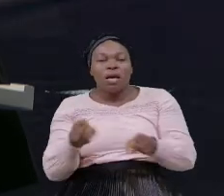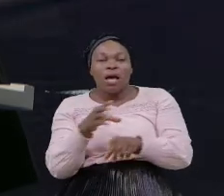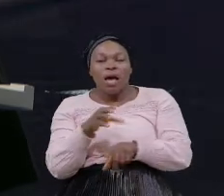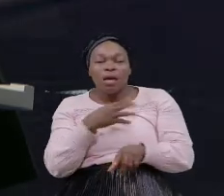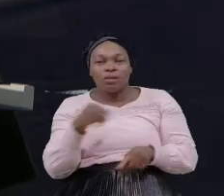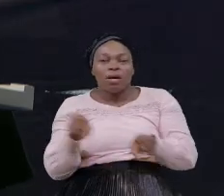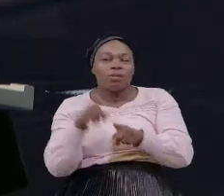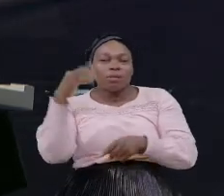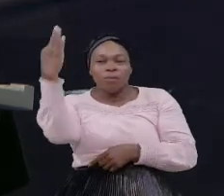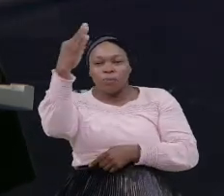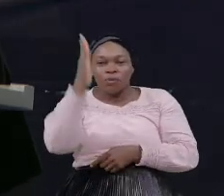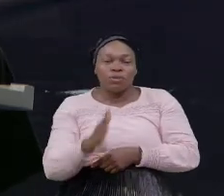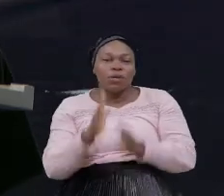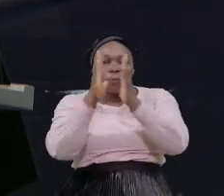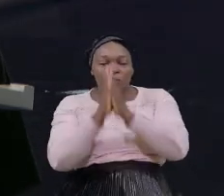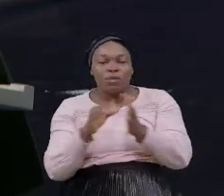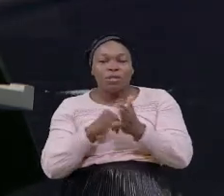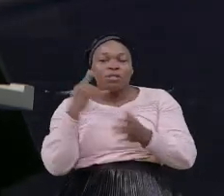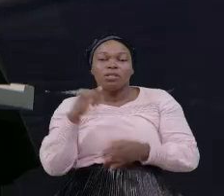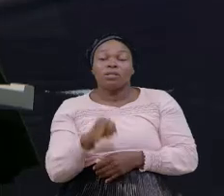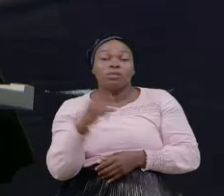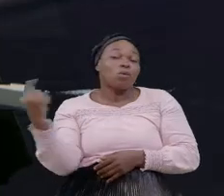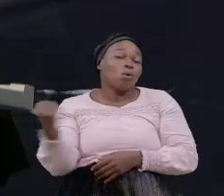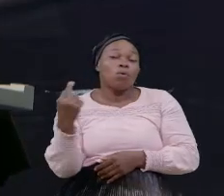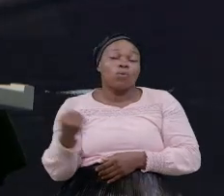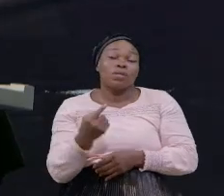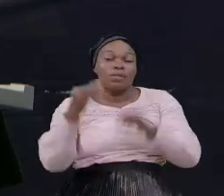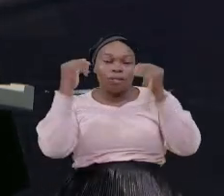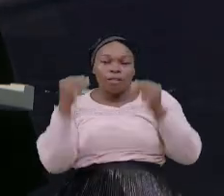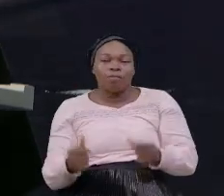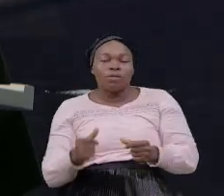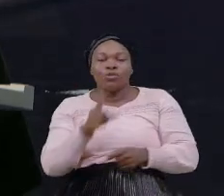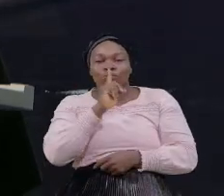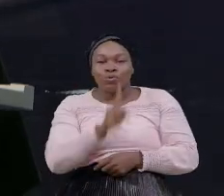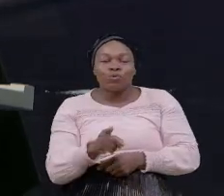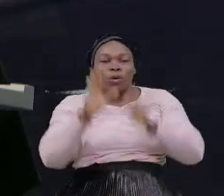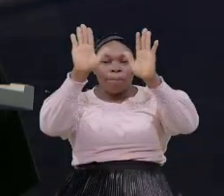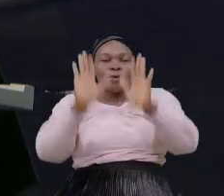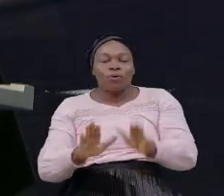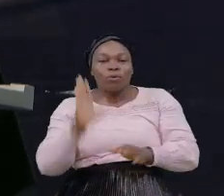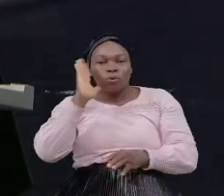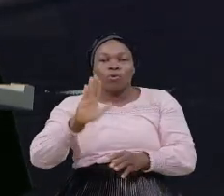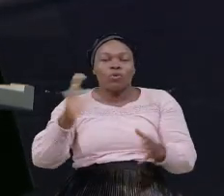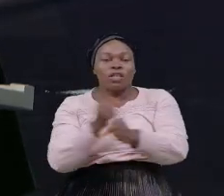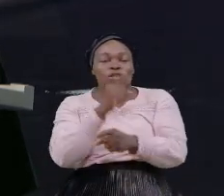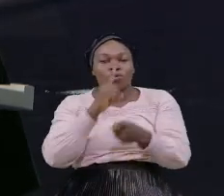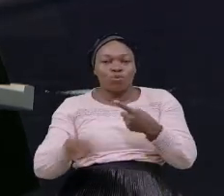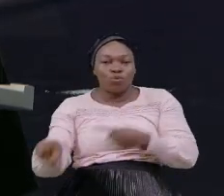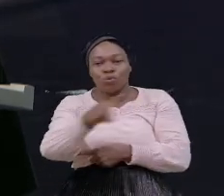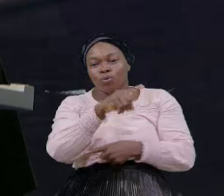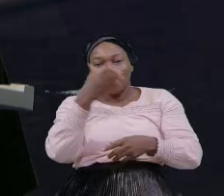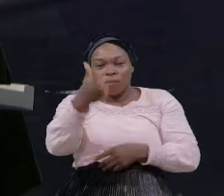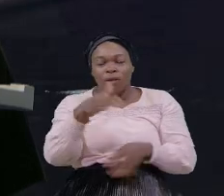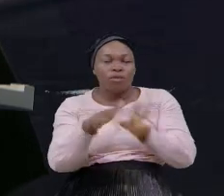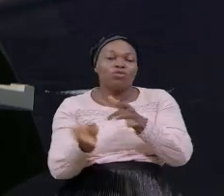definite, sure, miracle will reach you there in Jesus' name. A